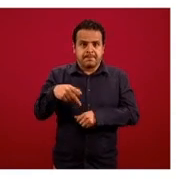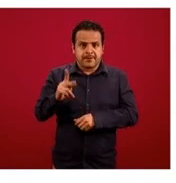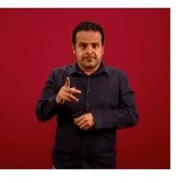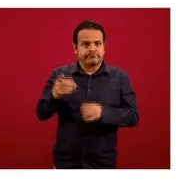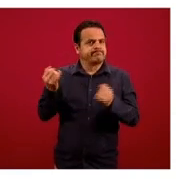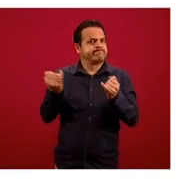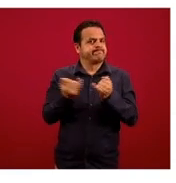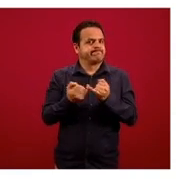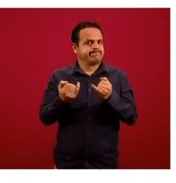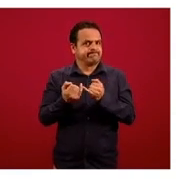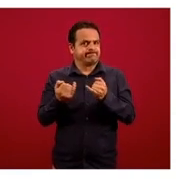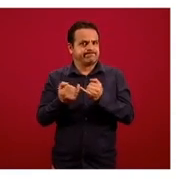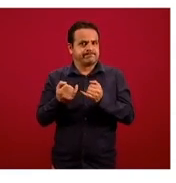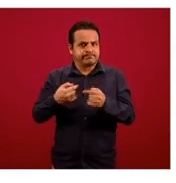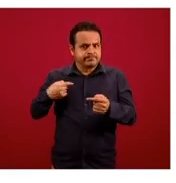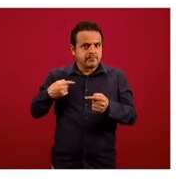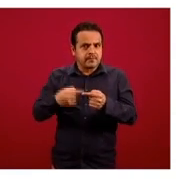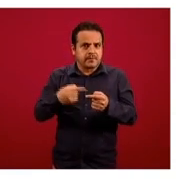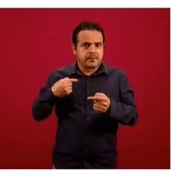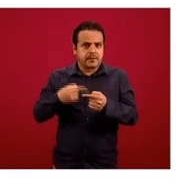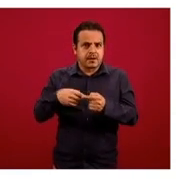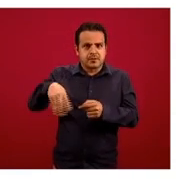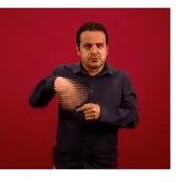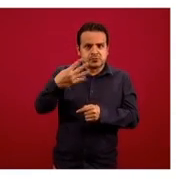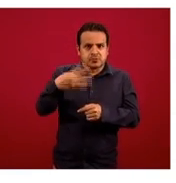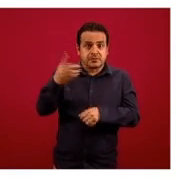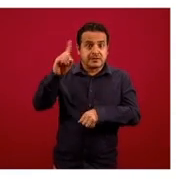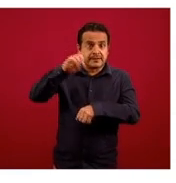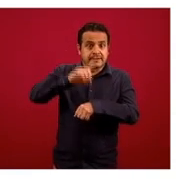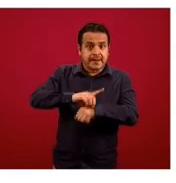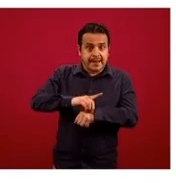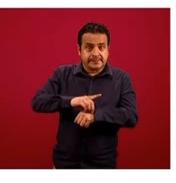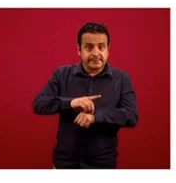Also, since this map is